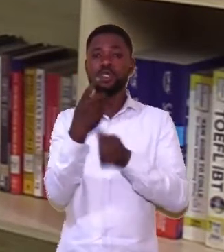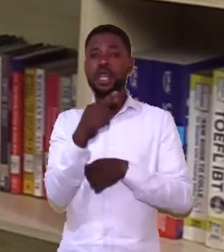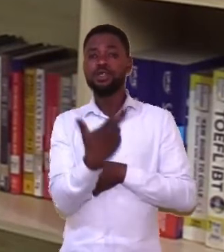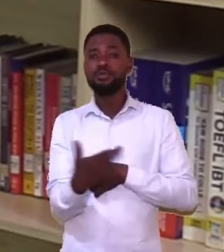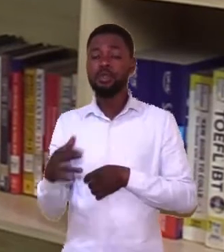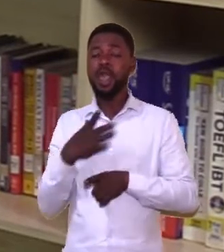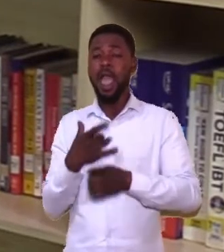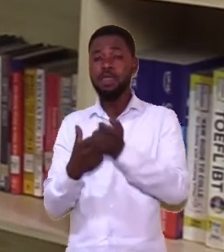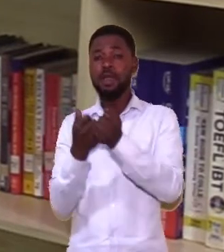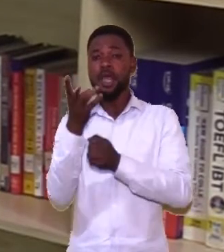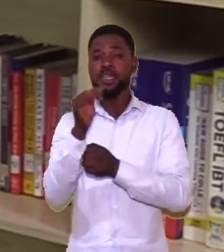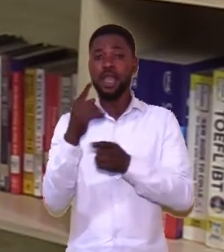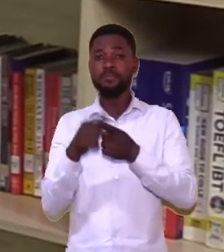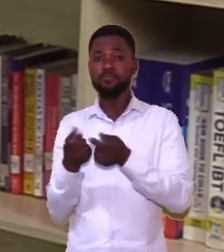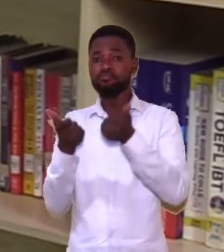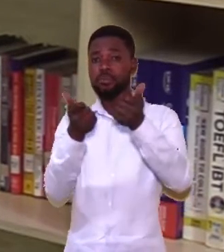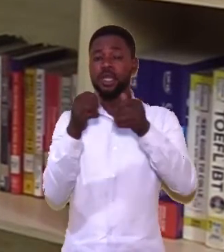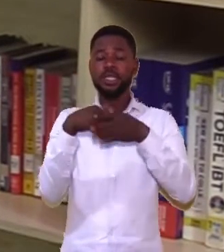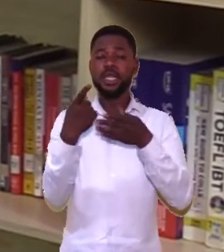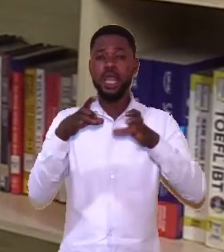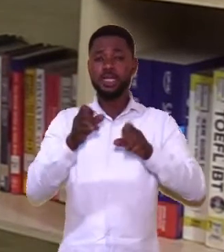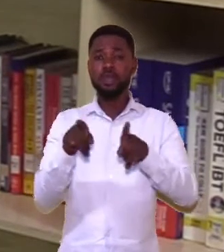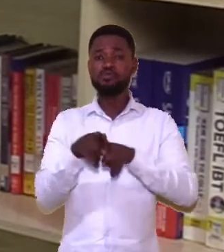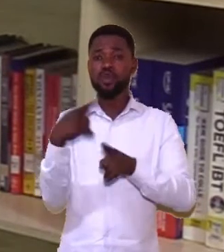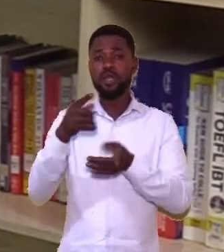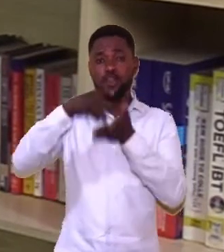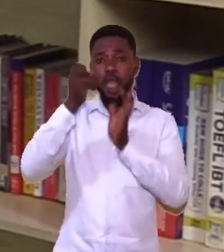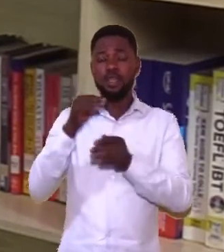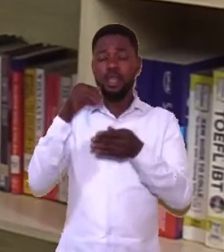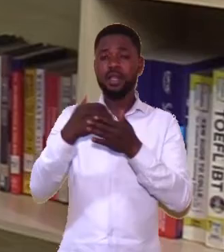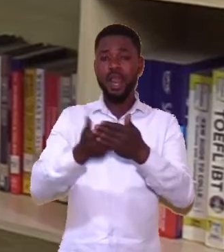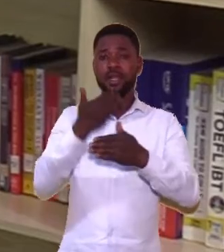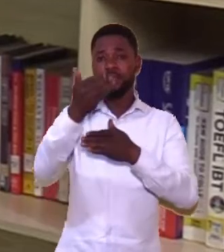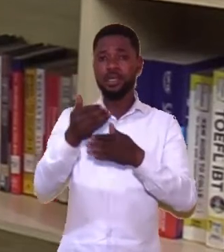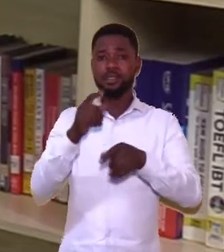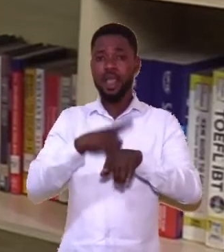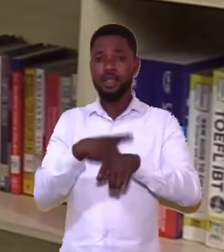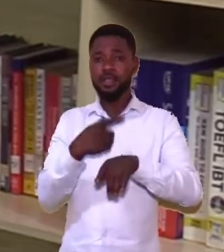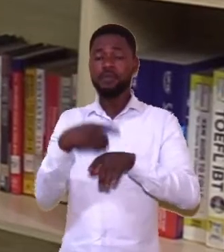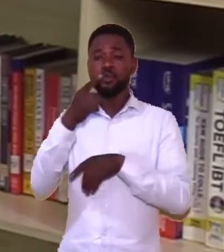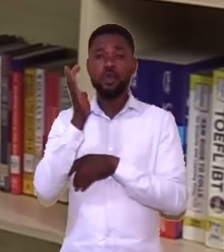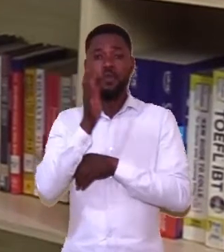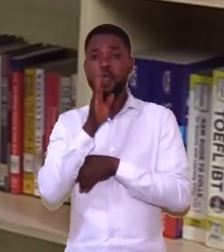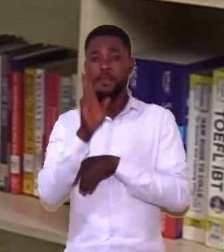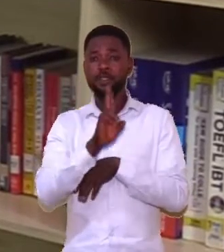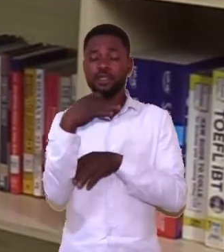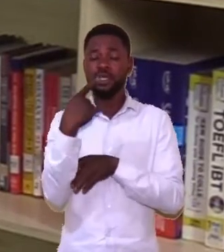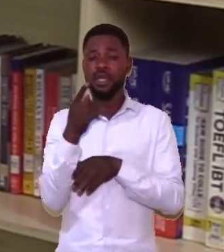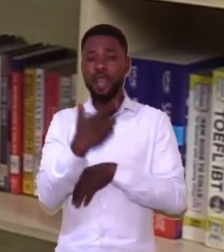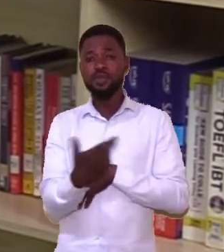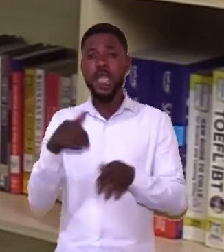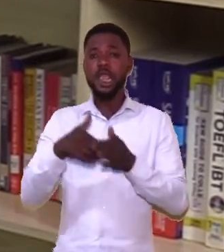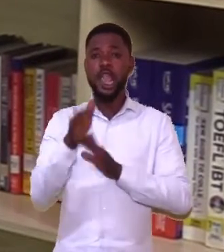with the resources. We'll be supporting them to pilot it in class. So students, the next time, you're taking physics, you'll be using